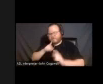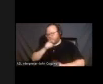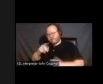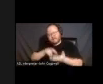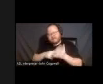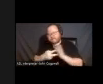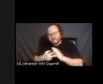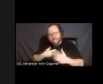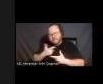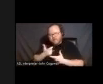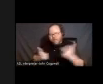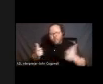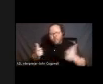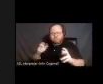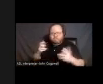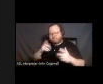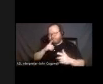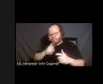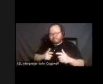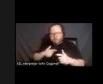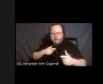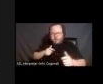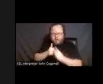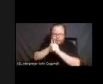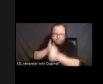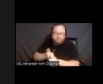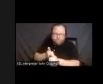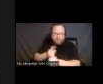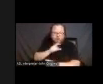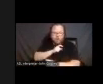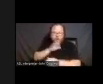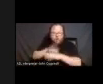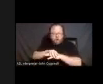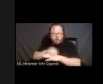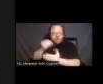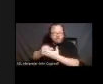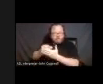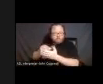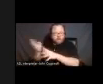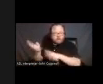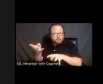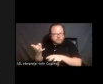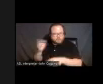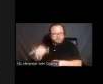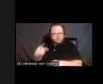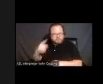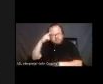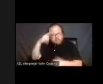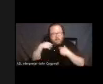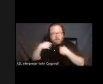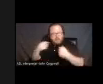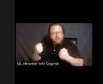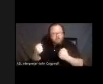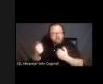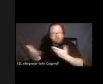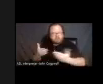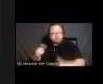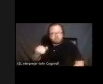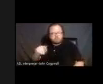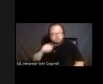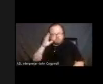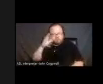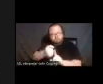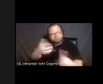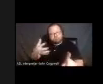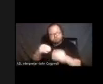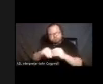I'm a large compliance officer over the regulatory funding stream, which is titled the Mental Health Services Act, and I'm going to give you a little bit more information